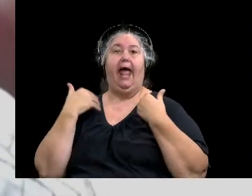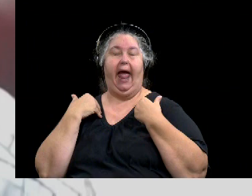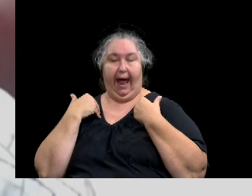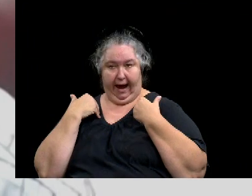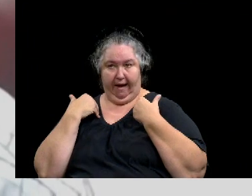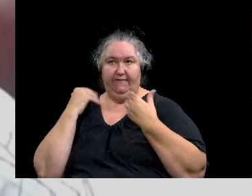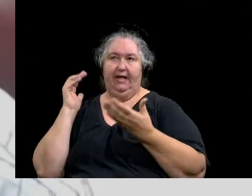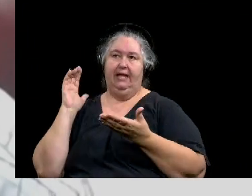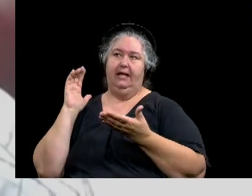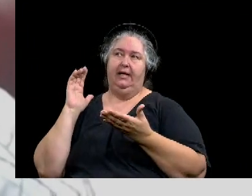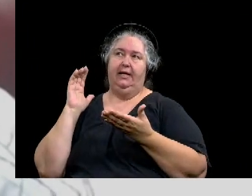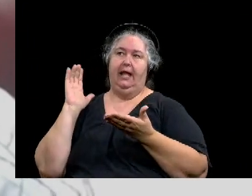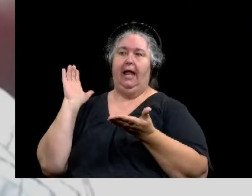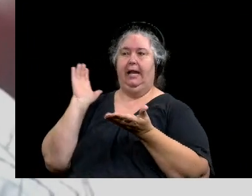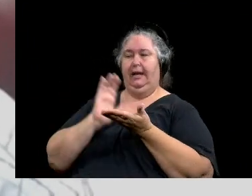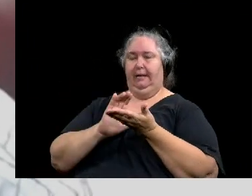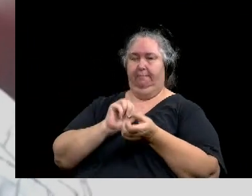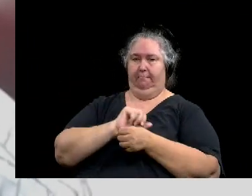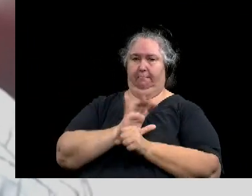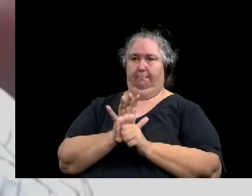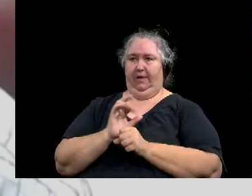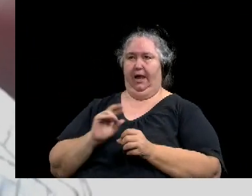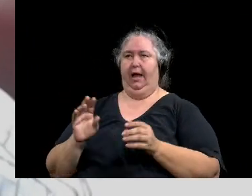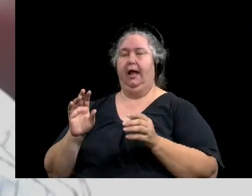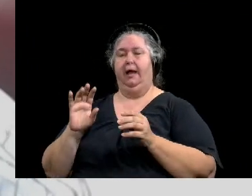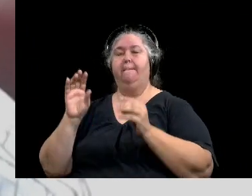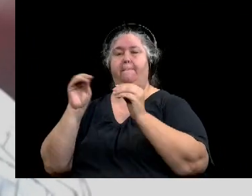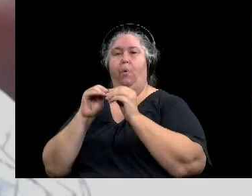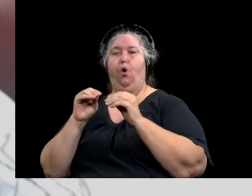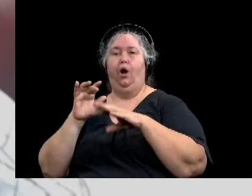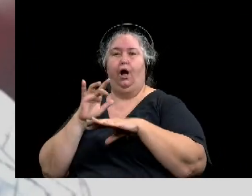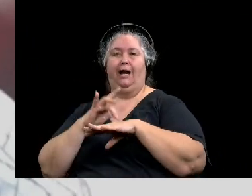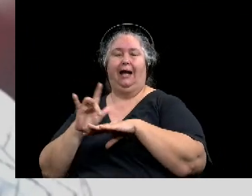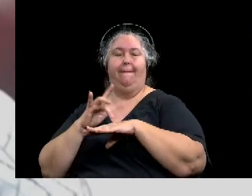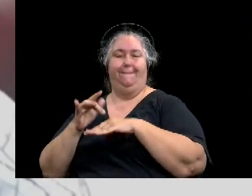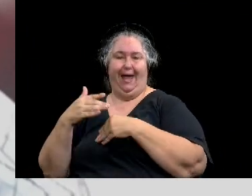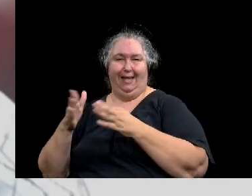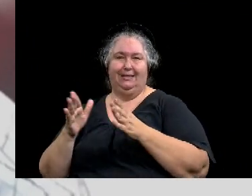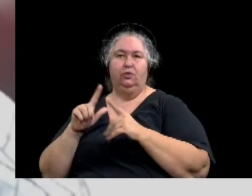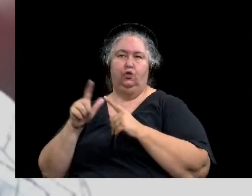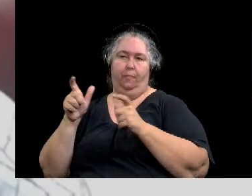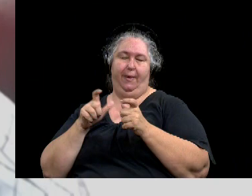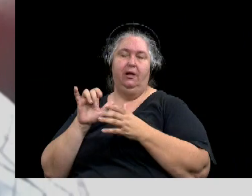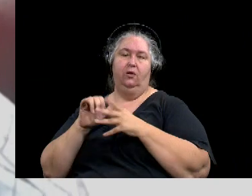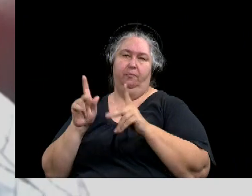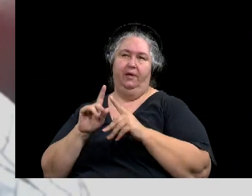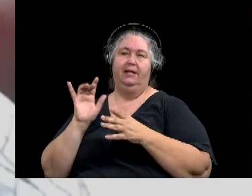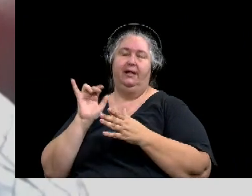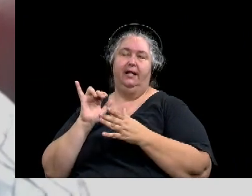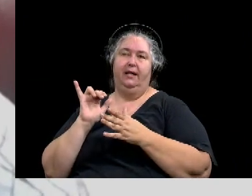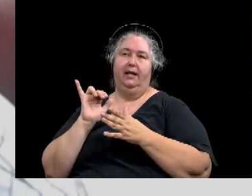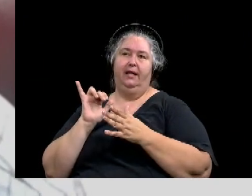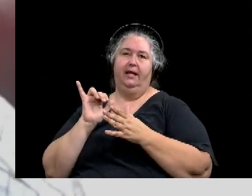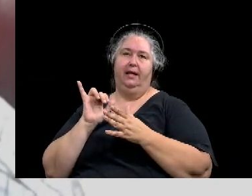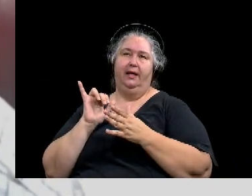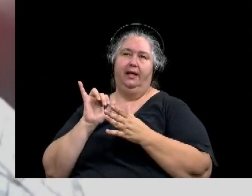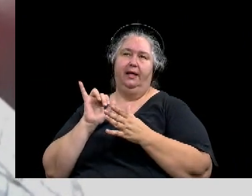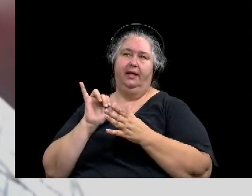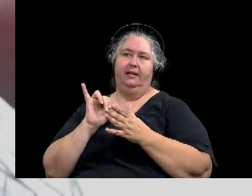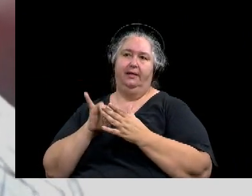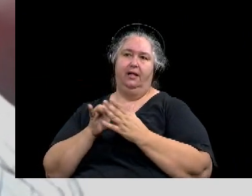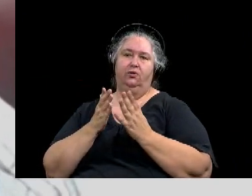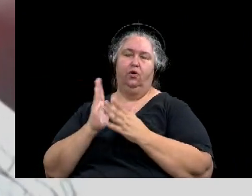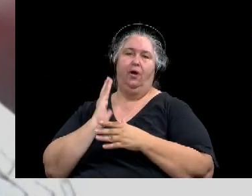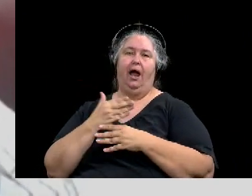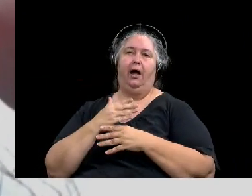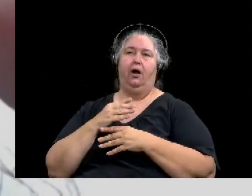less of a load of COVID patients and more of a capacity to manage those folks, and that's been running through our incident command center